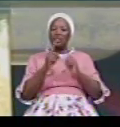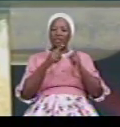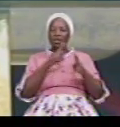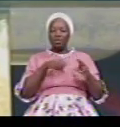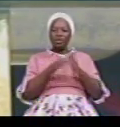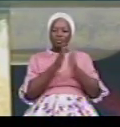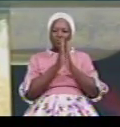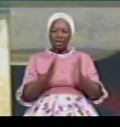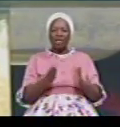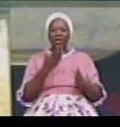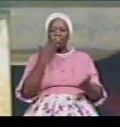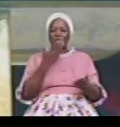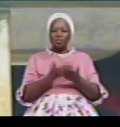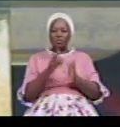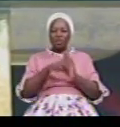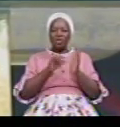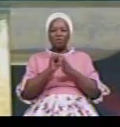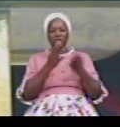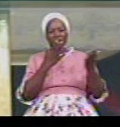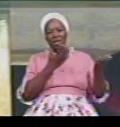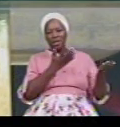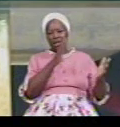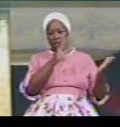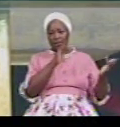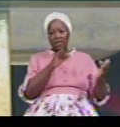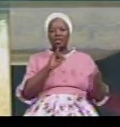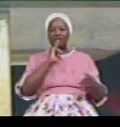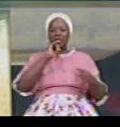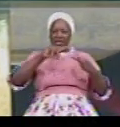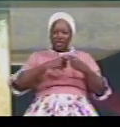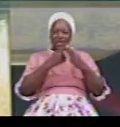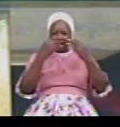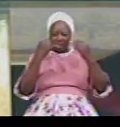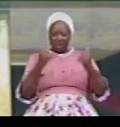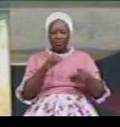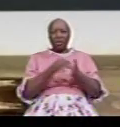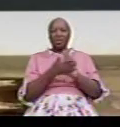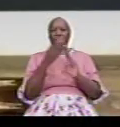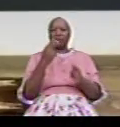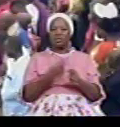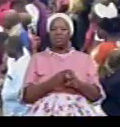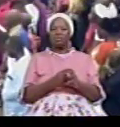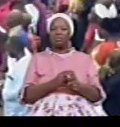you're expecting is starting right now.